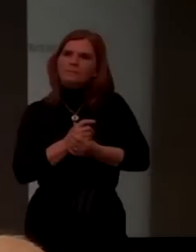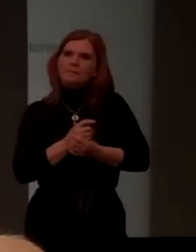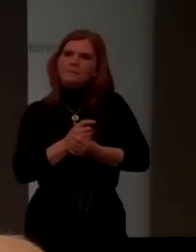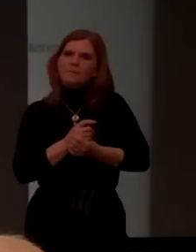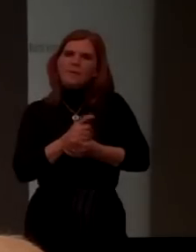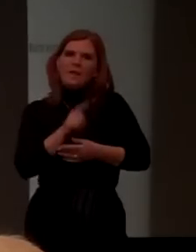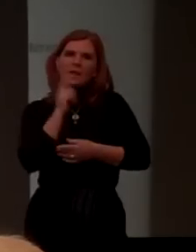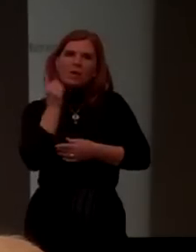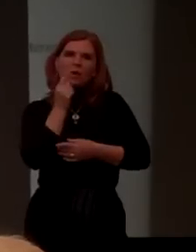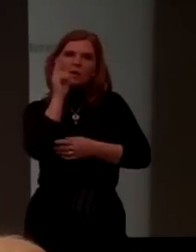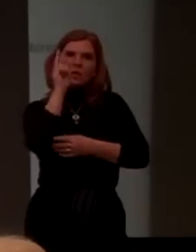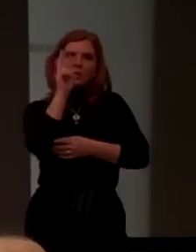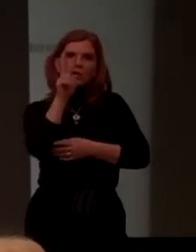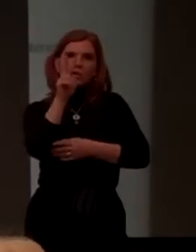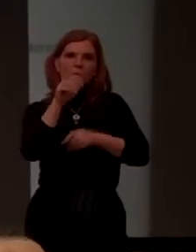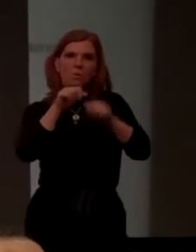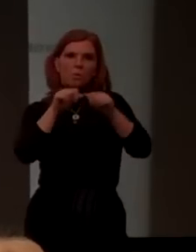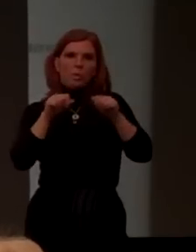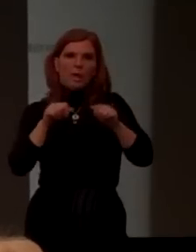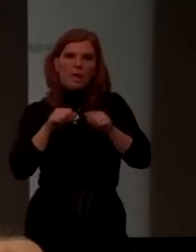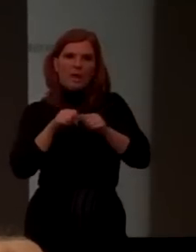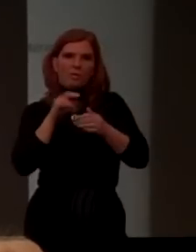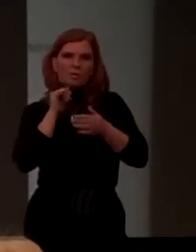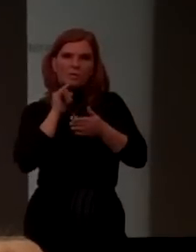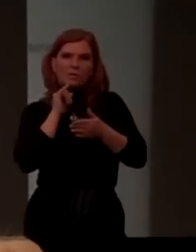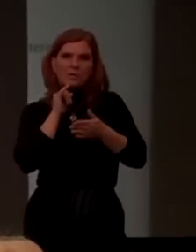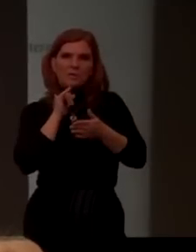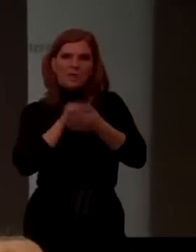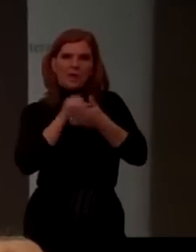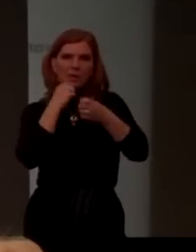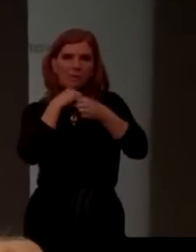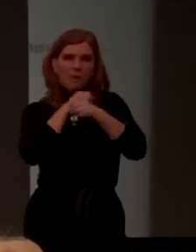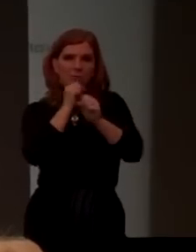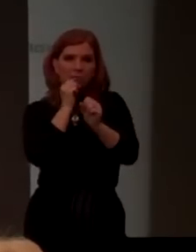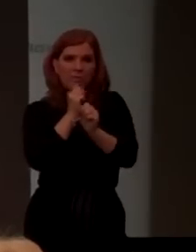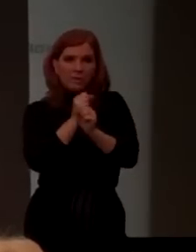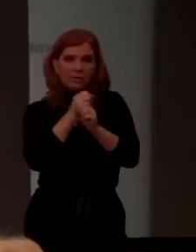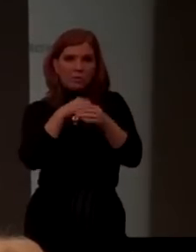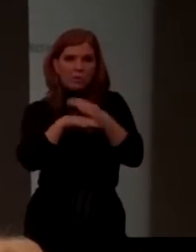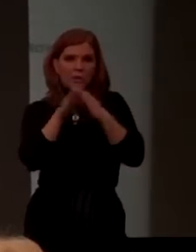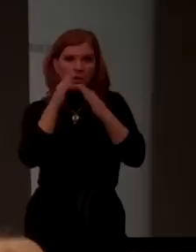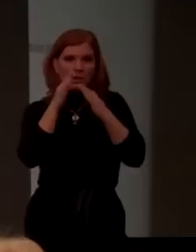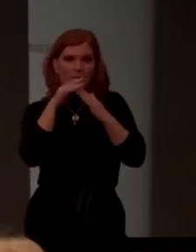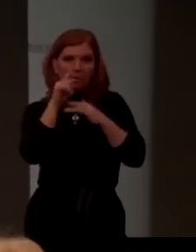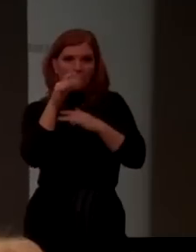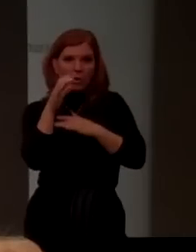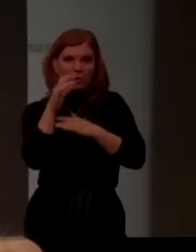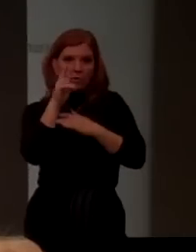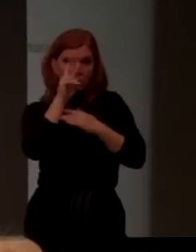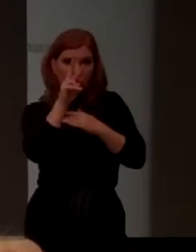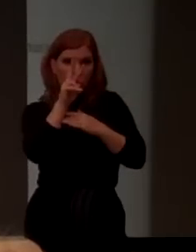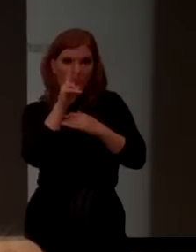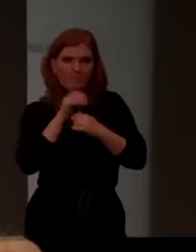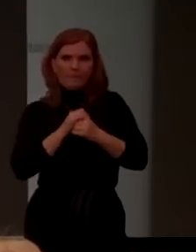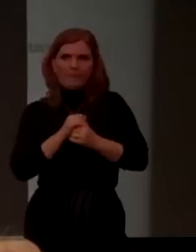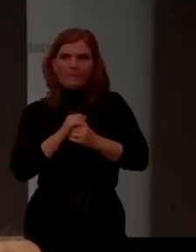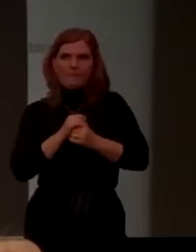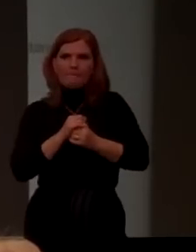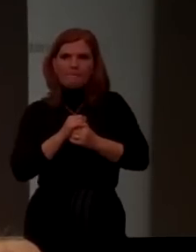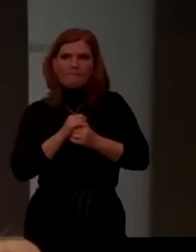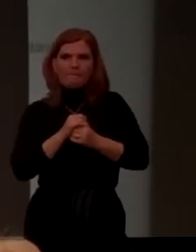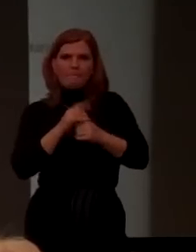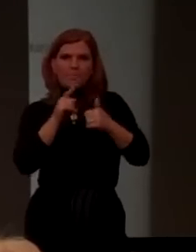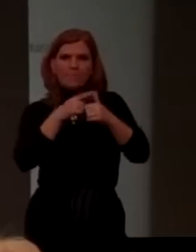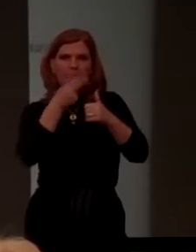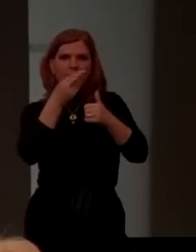There are only 2 areas that are in manufacturers in the top 100. 2.